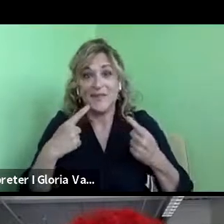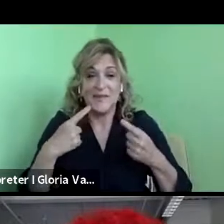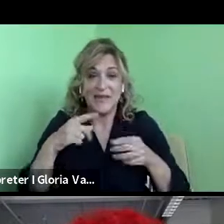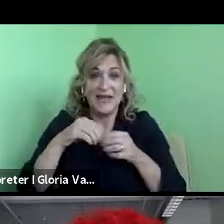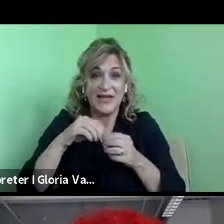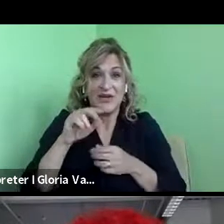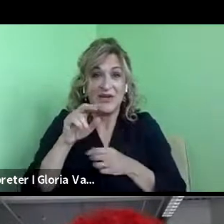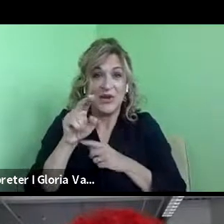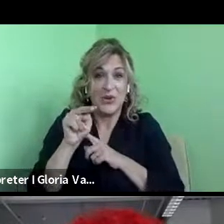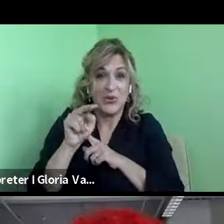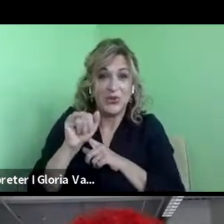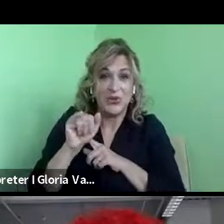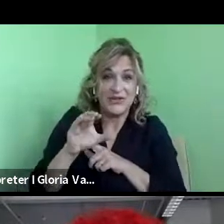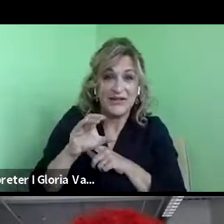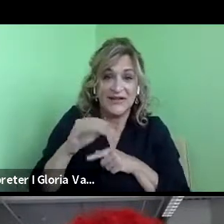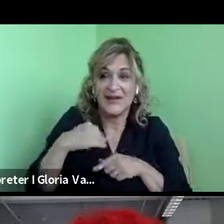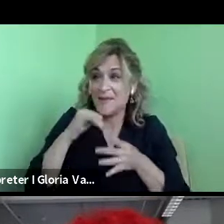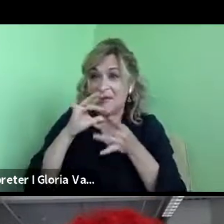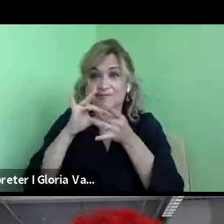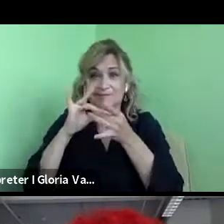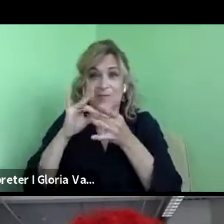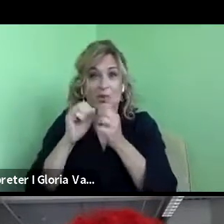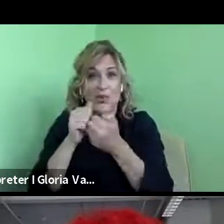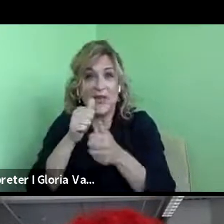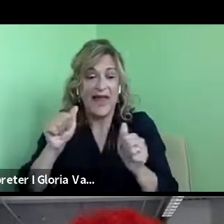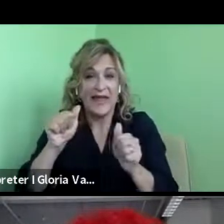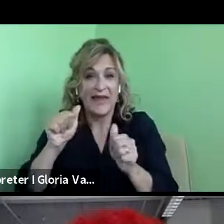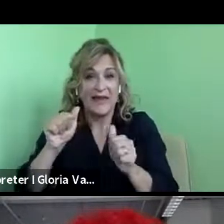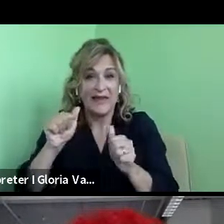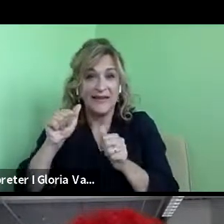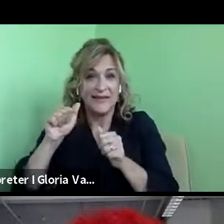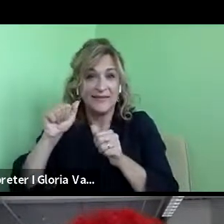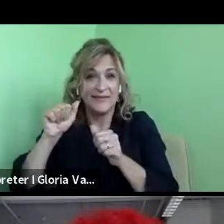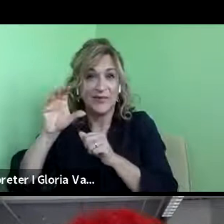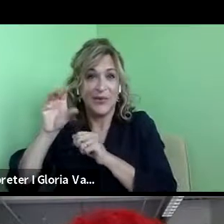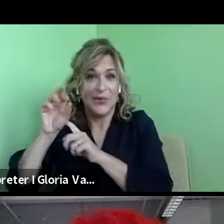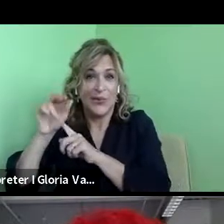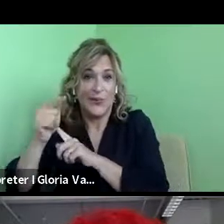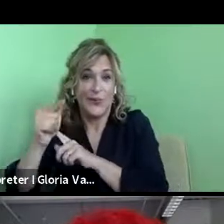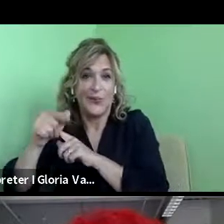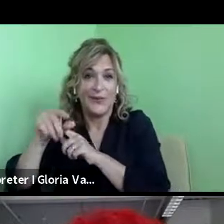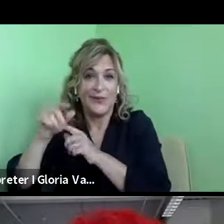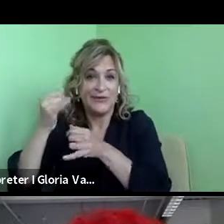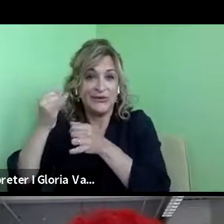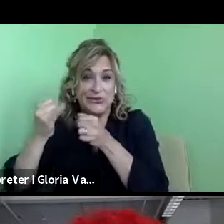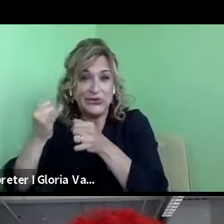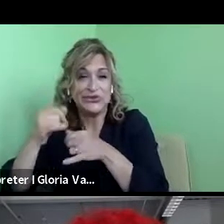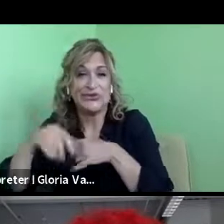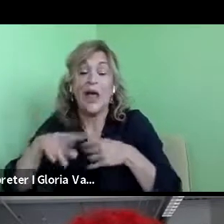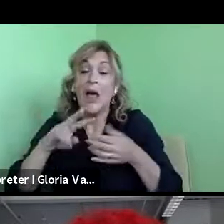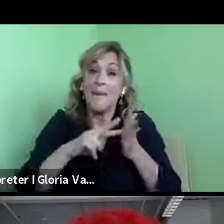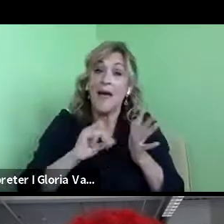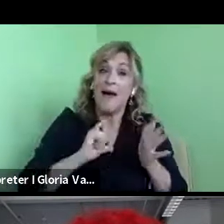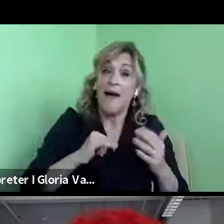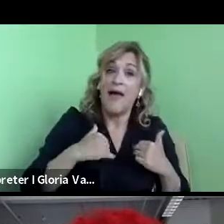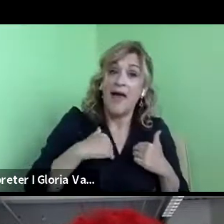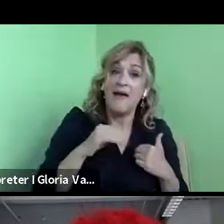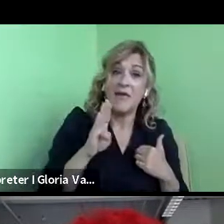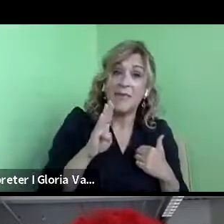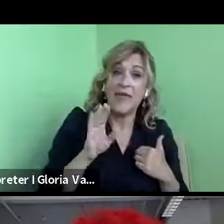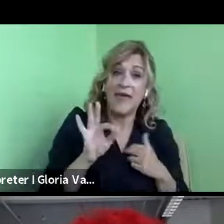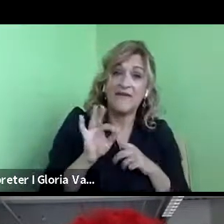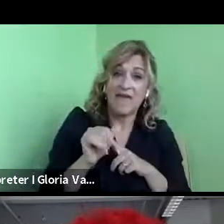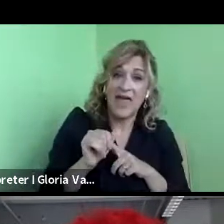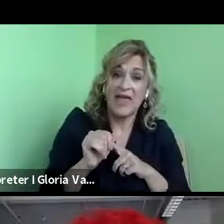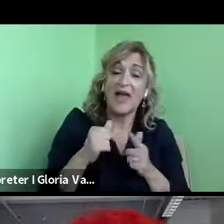any institution either, although I do have a BFA, and I went to college, and I have privilege, you know, all those things,